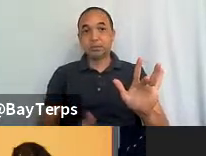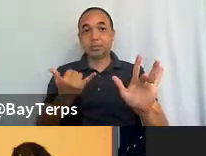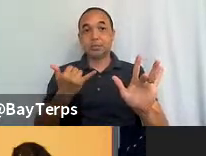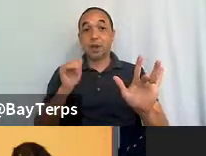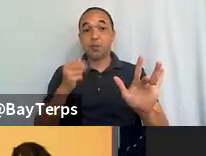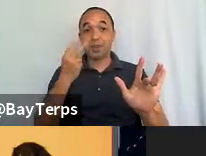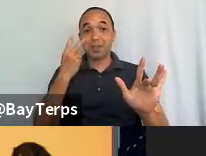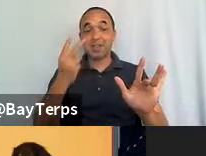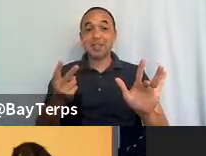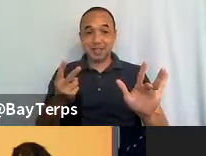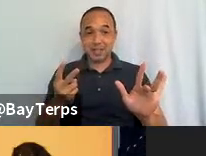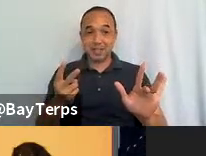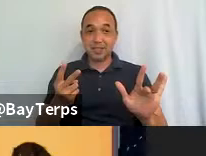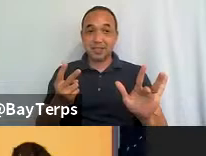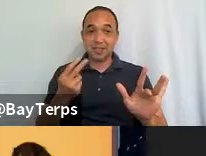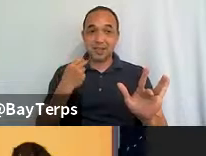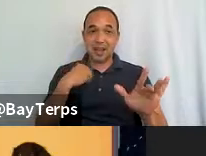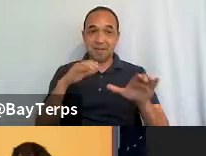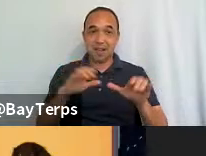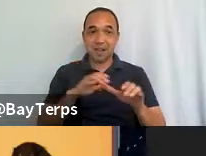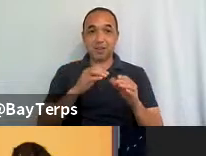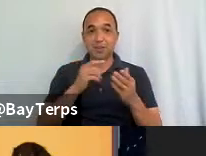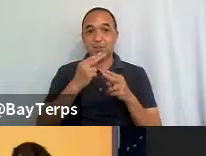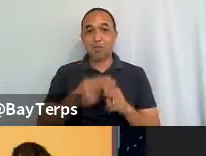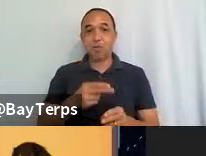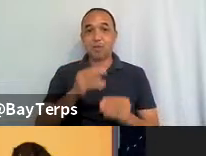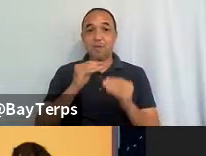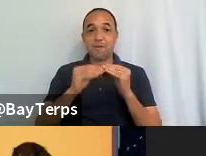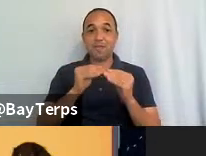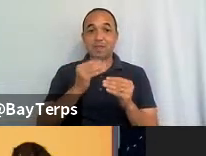this action called fixing color temperature.